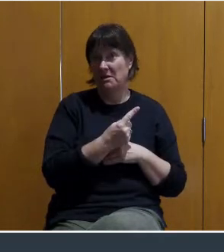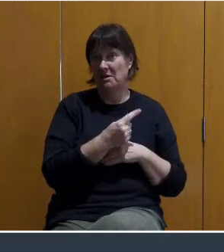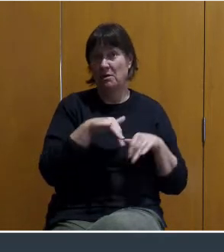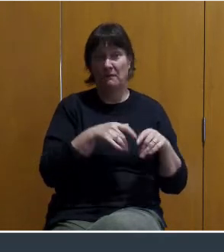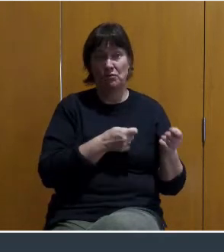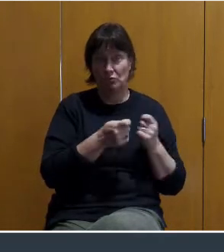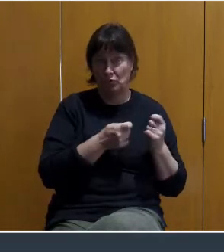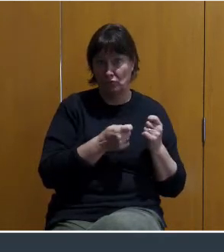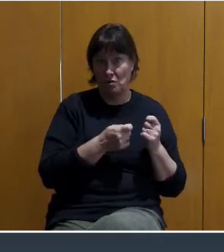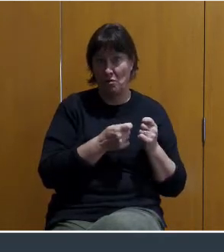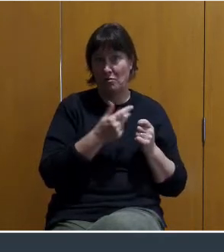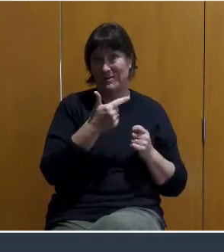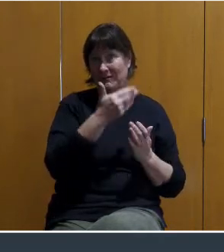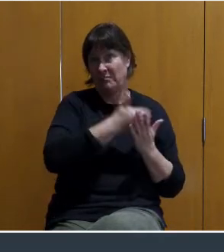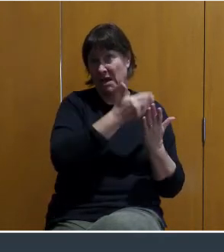was up online.